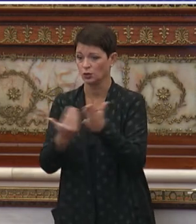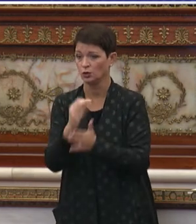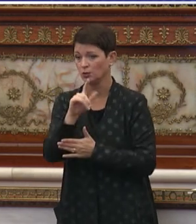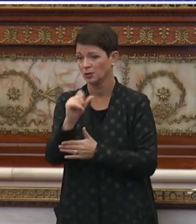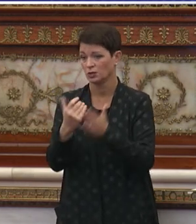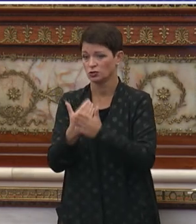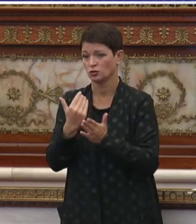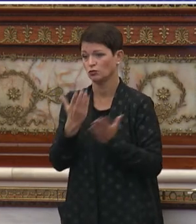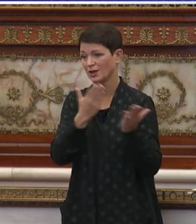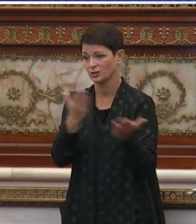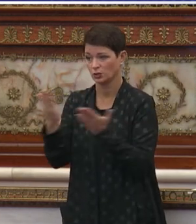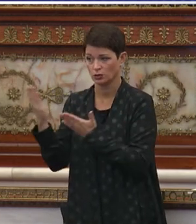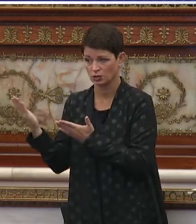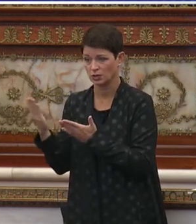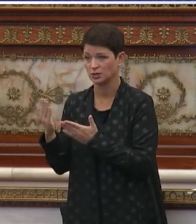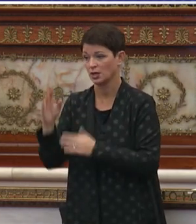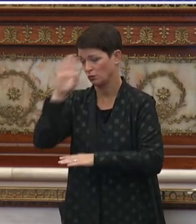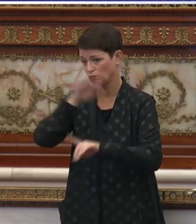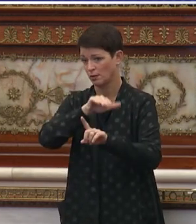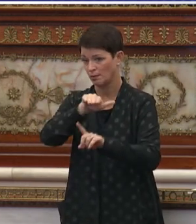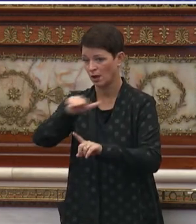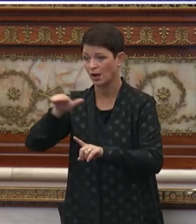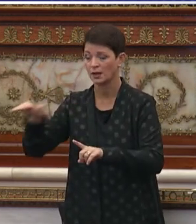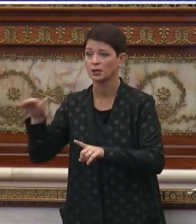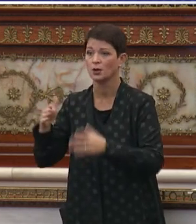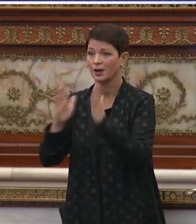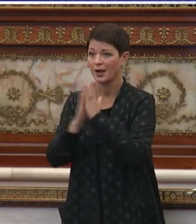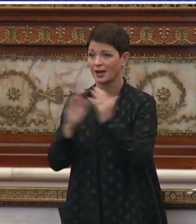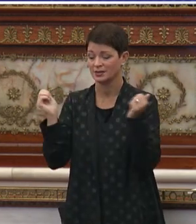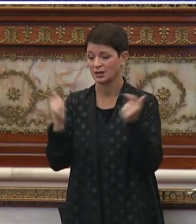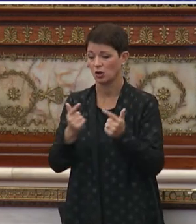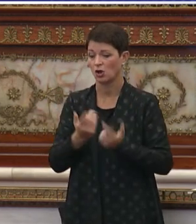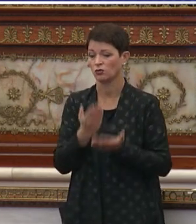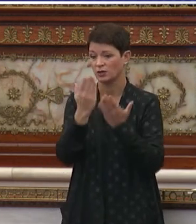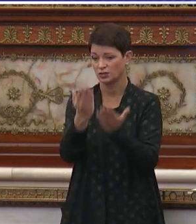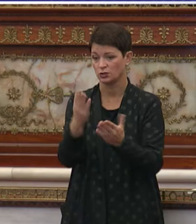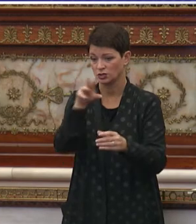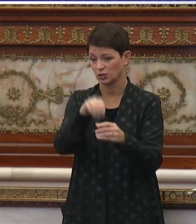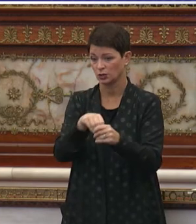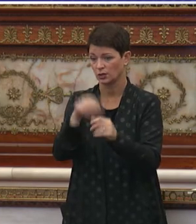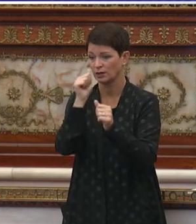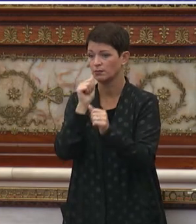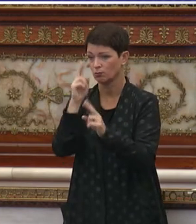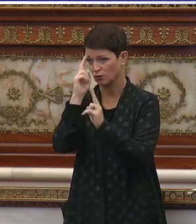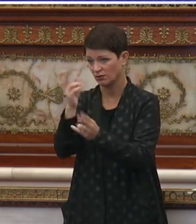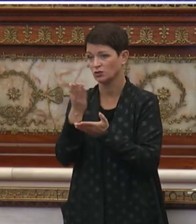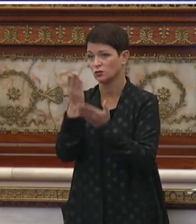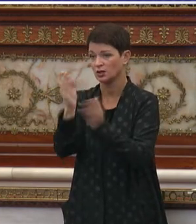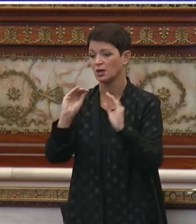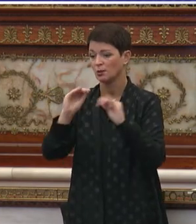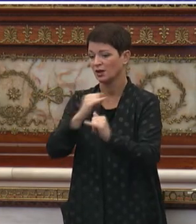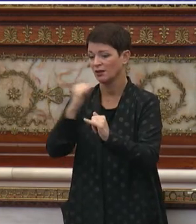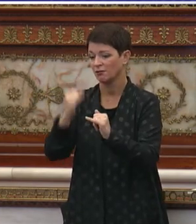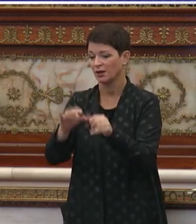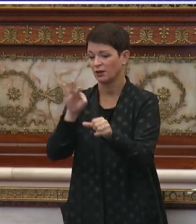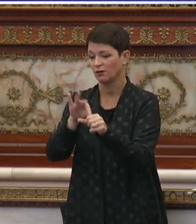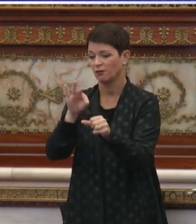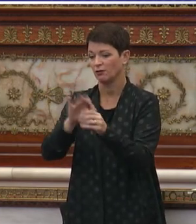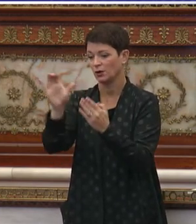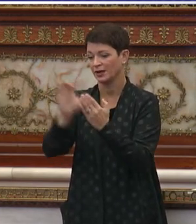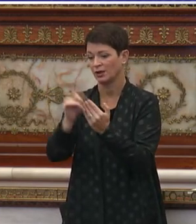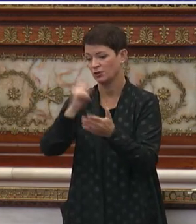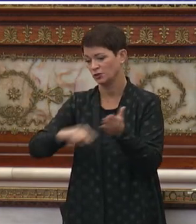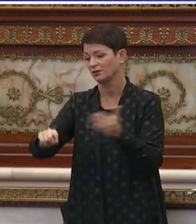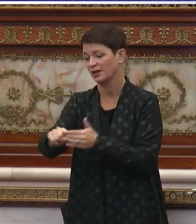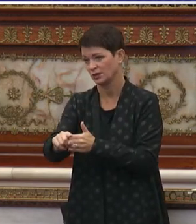and resolutions. And by way of a reminder, we are asking that all resolutions, including privilege resolutions, be placed on a final passage calendar for the